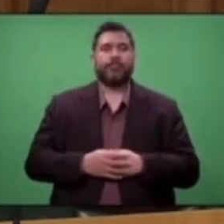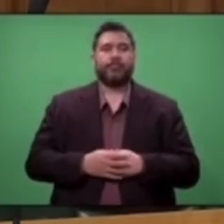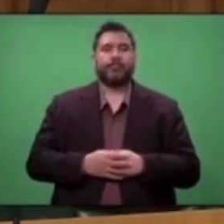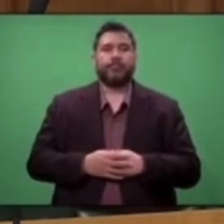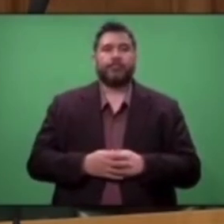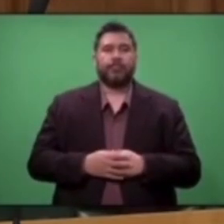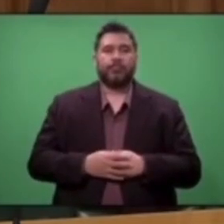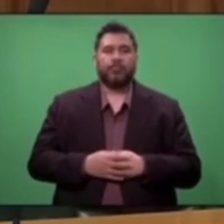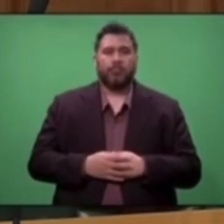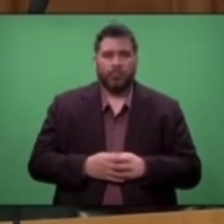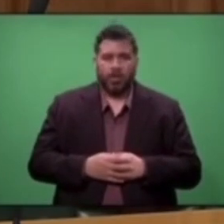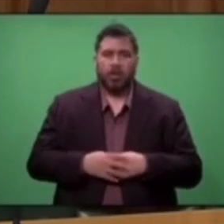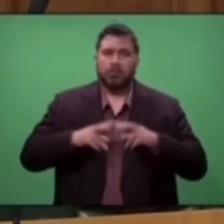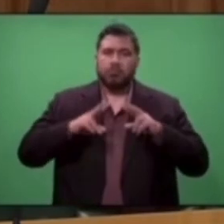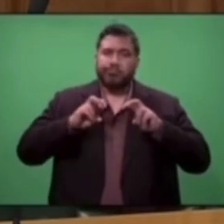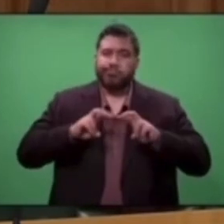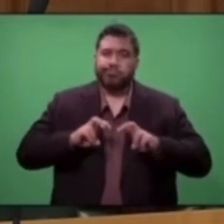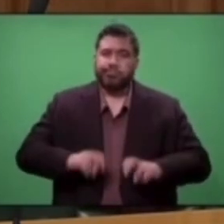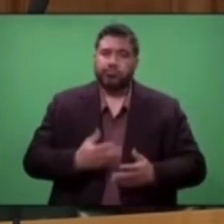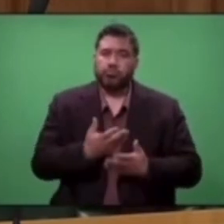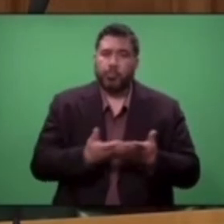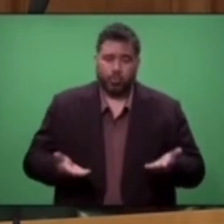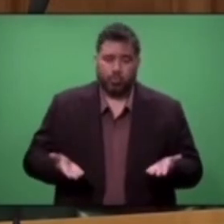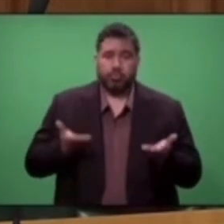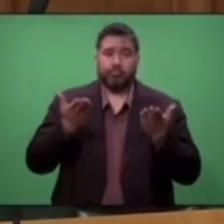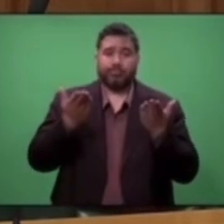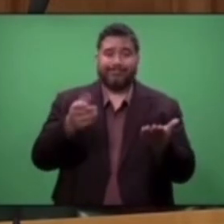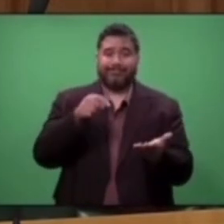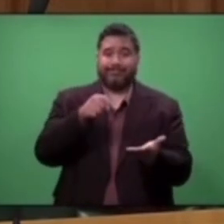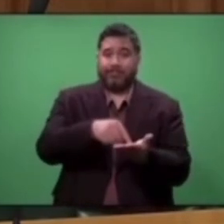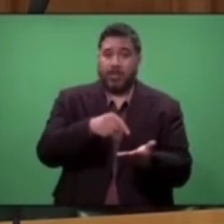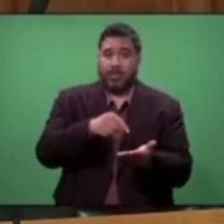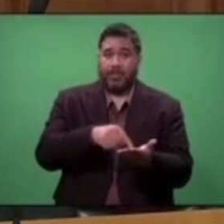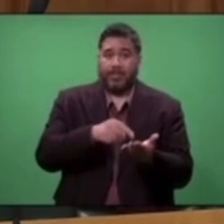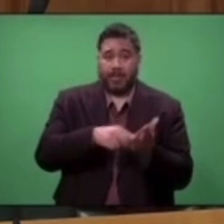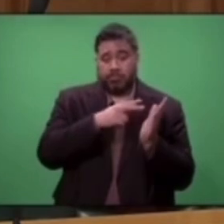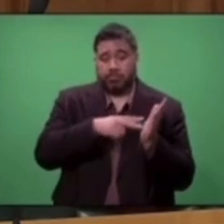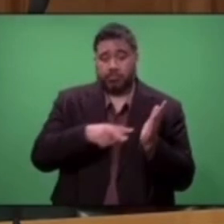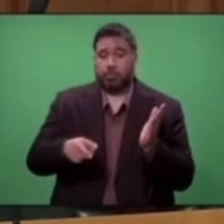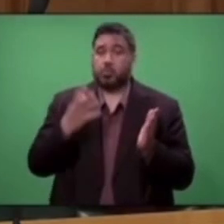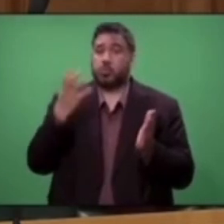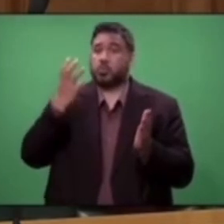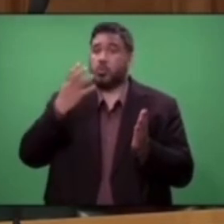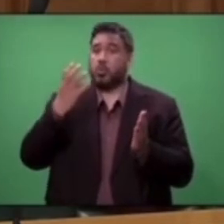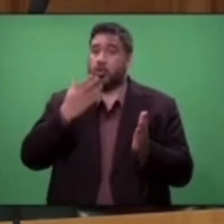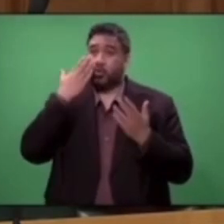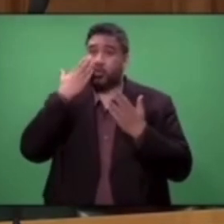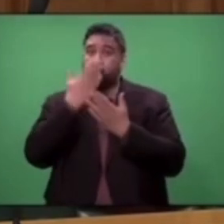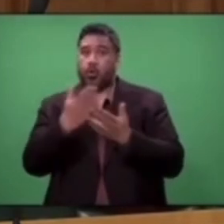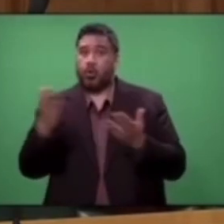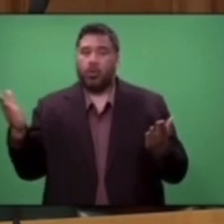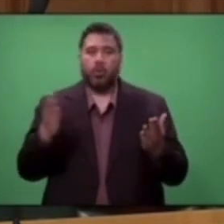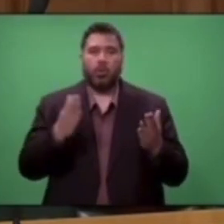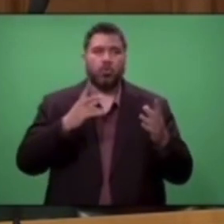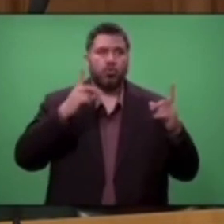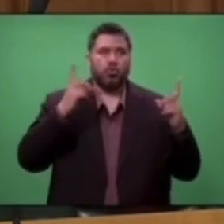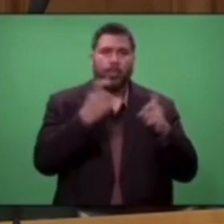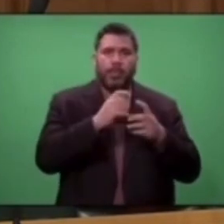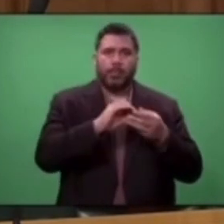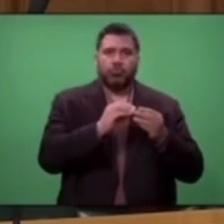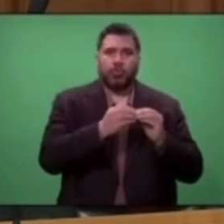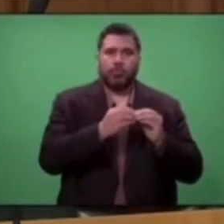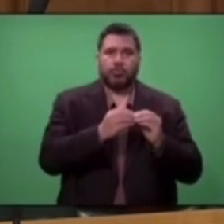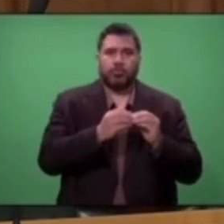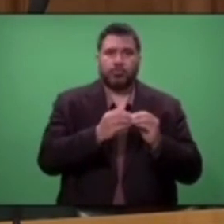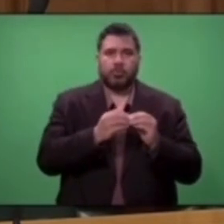of Inquiry into Abuse and Care raises many difficult, complex and serious issues that go to the